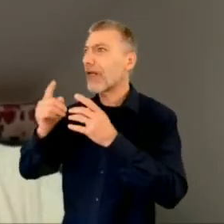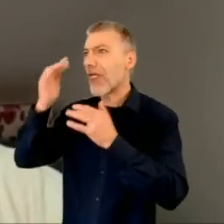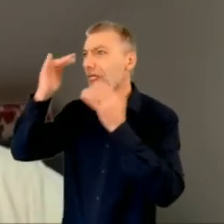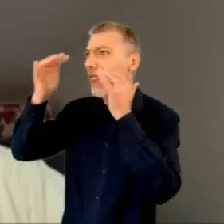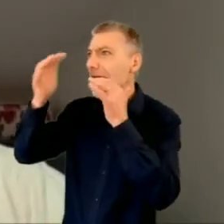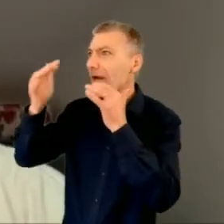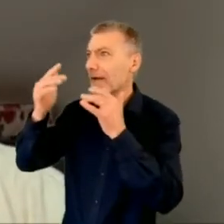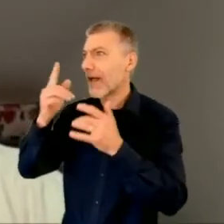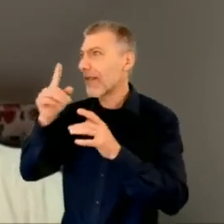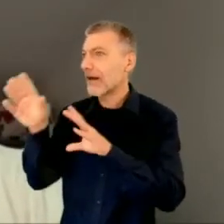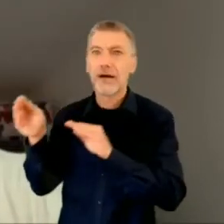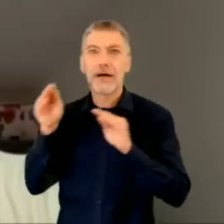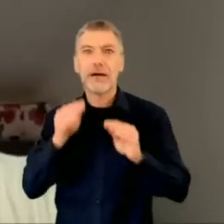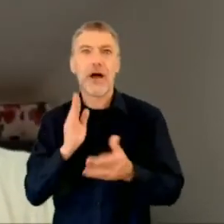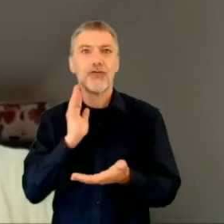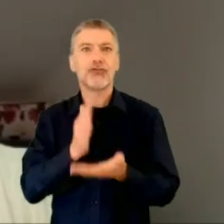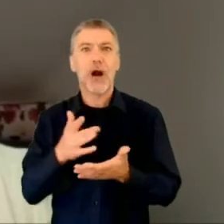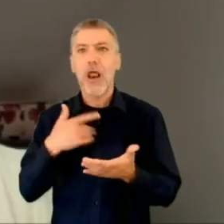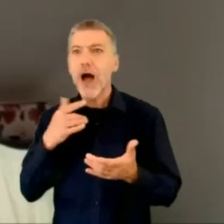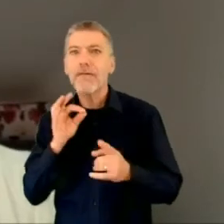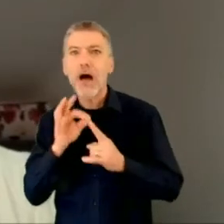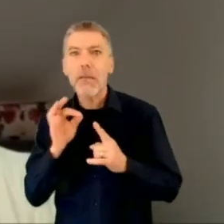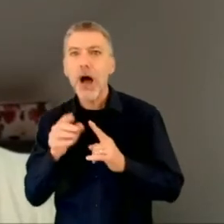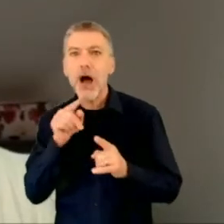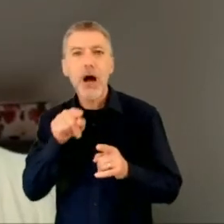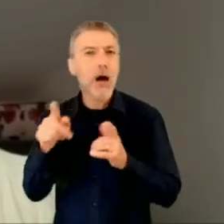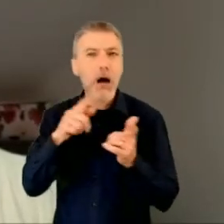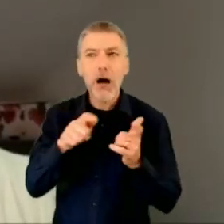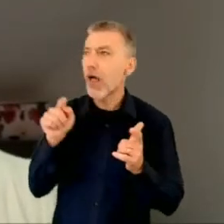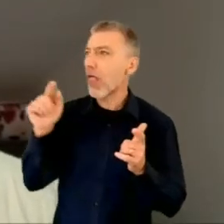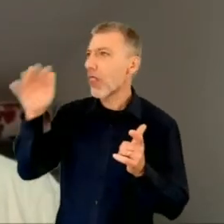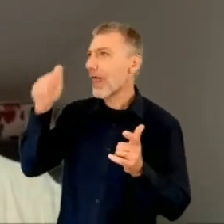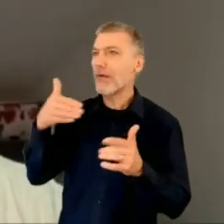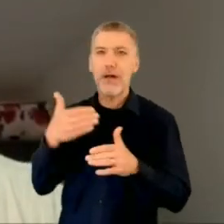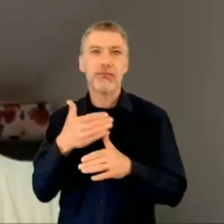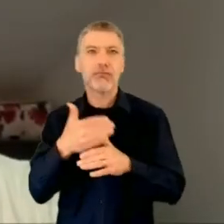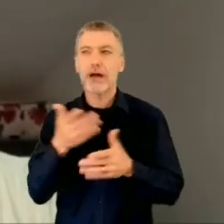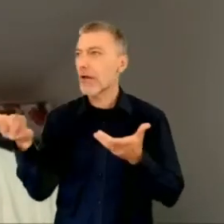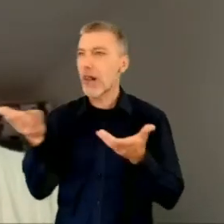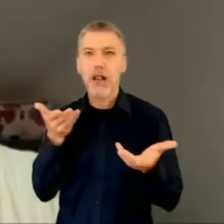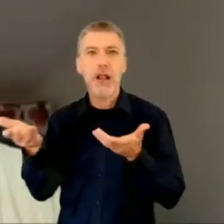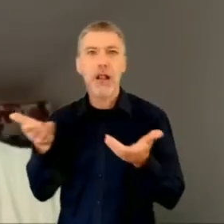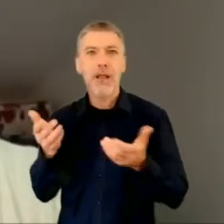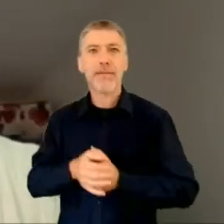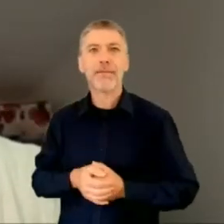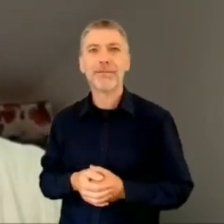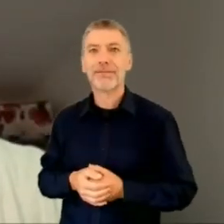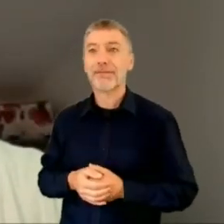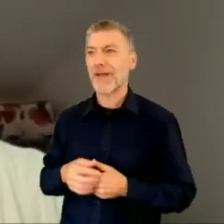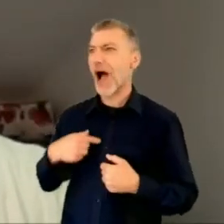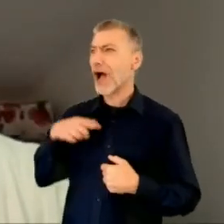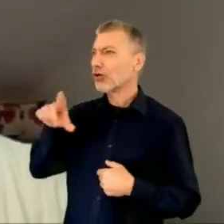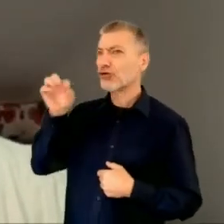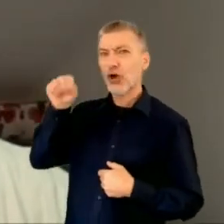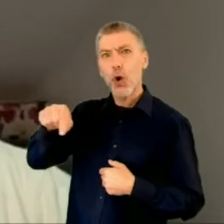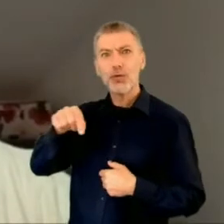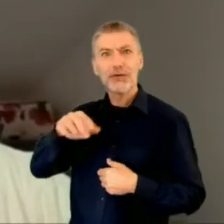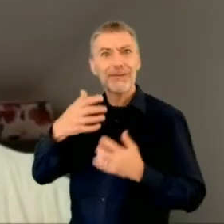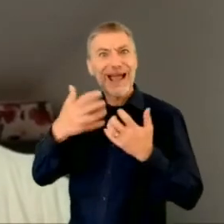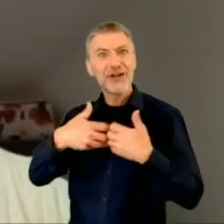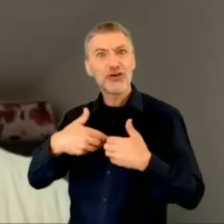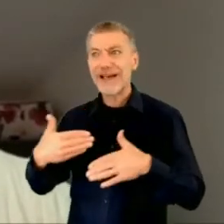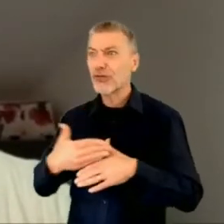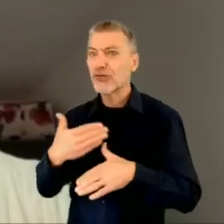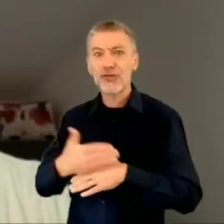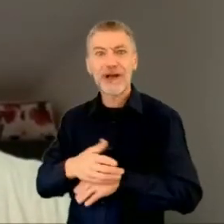go and apply when I'm at work and see exactly how it actually plays in the real world. Now, the reason I chose a career in engineering was because at